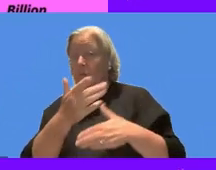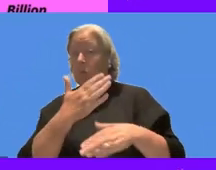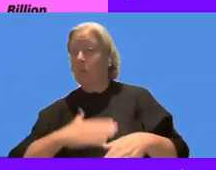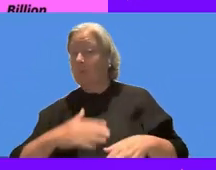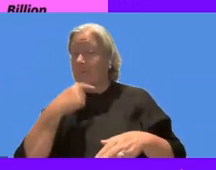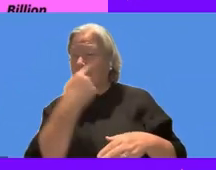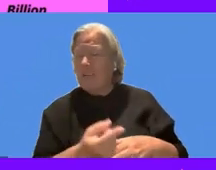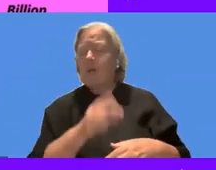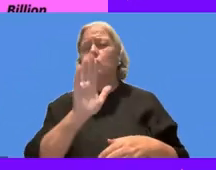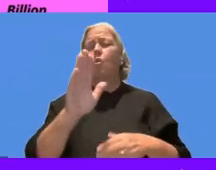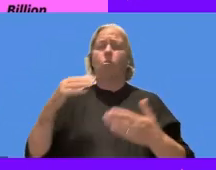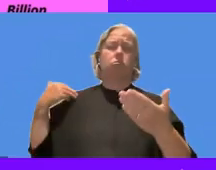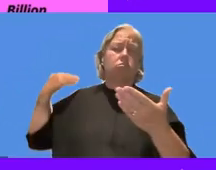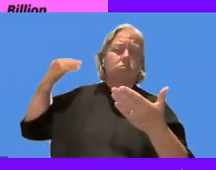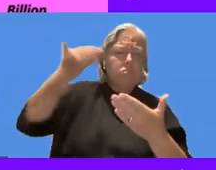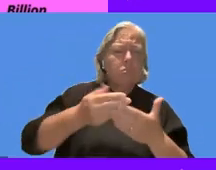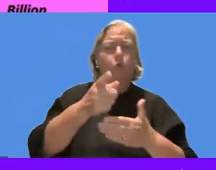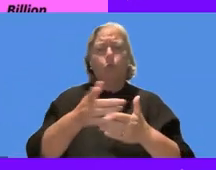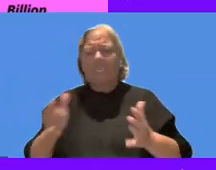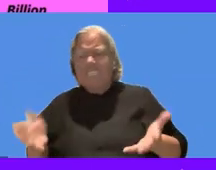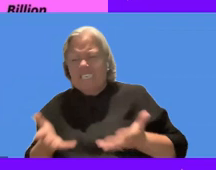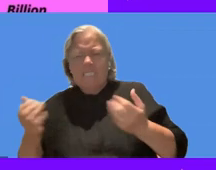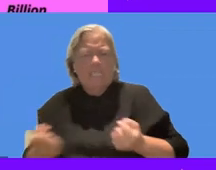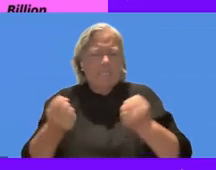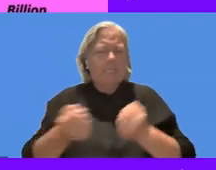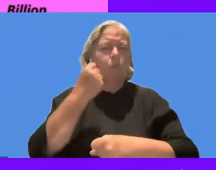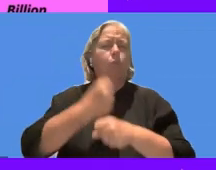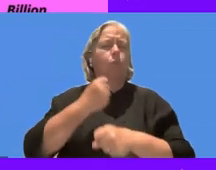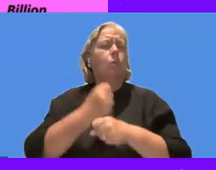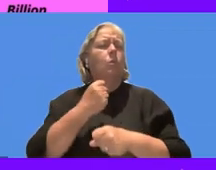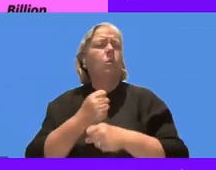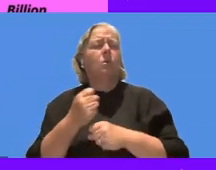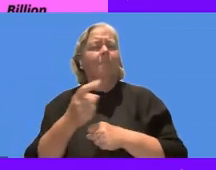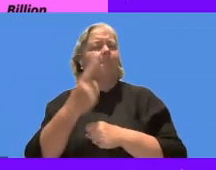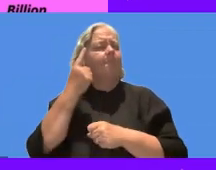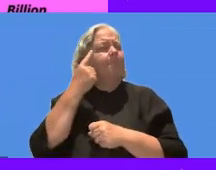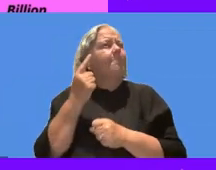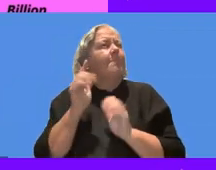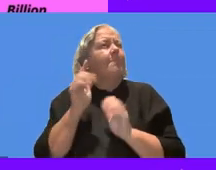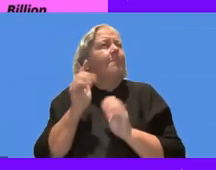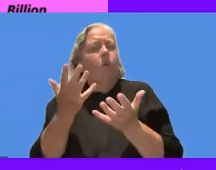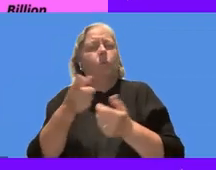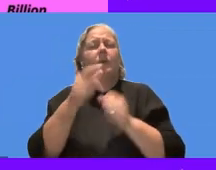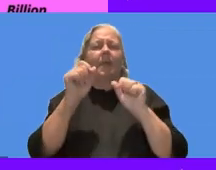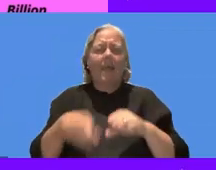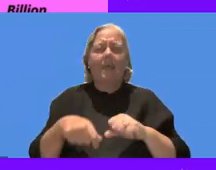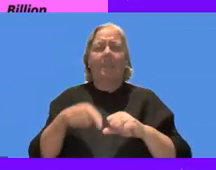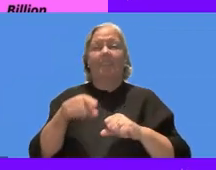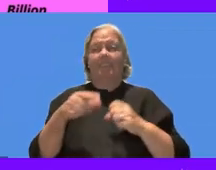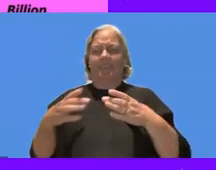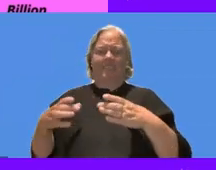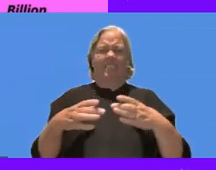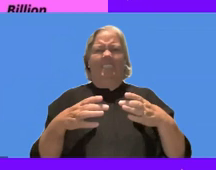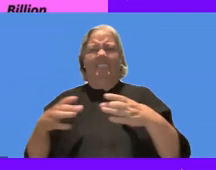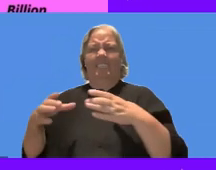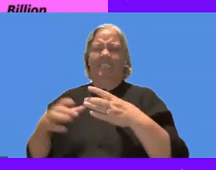experiences mobilizing on issues locally? And how do we find ways of really building our movements to try and raise the